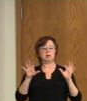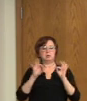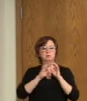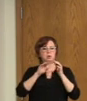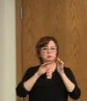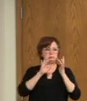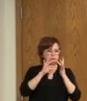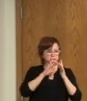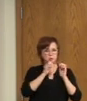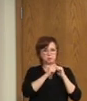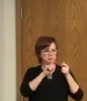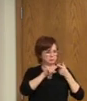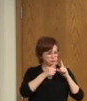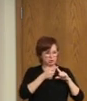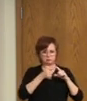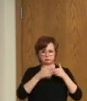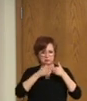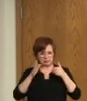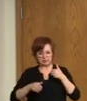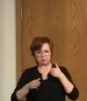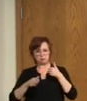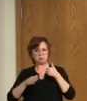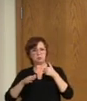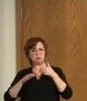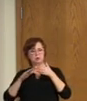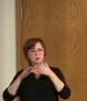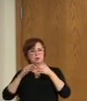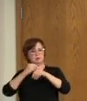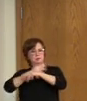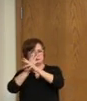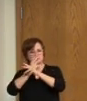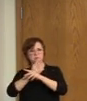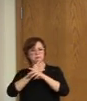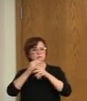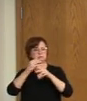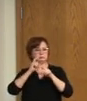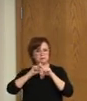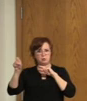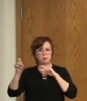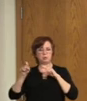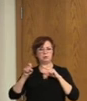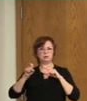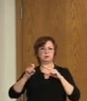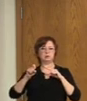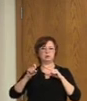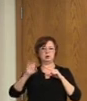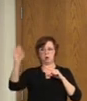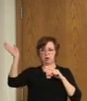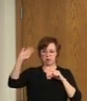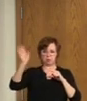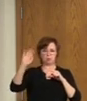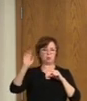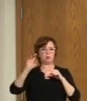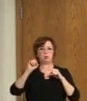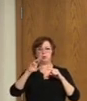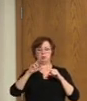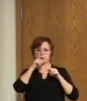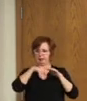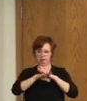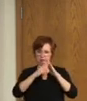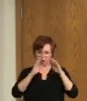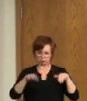virtually if they live far away, or maybe just knocking on their door and saying hi without going into their house. That